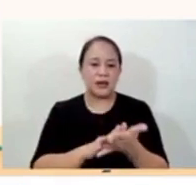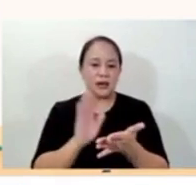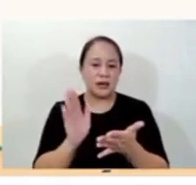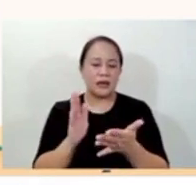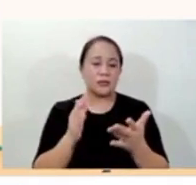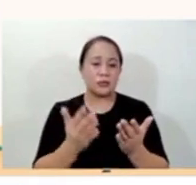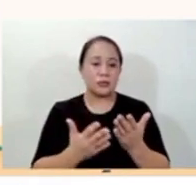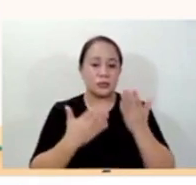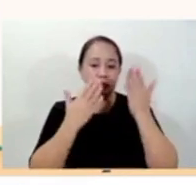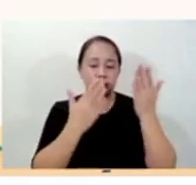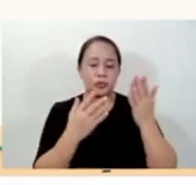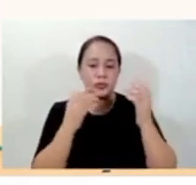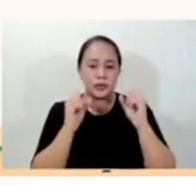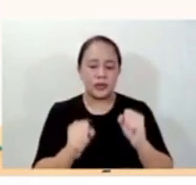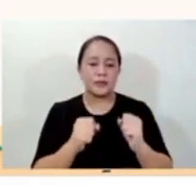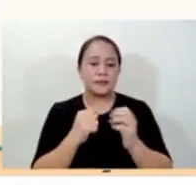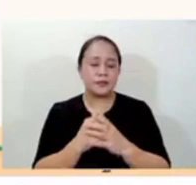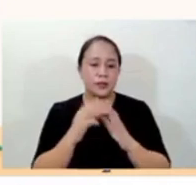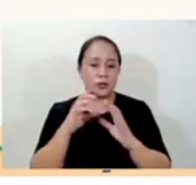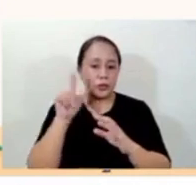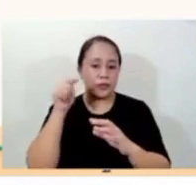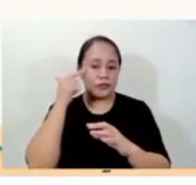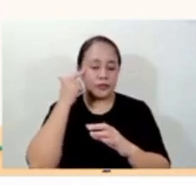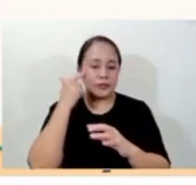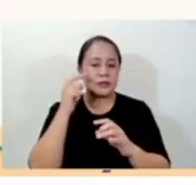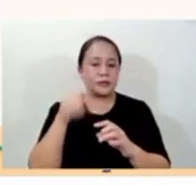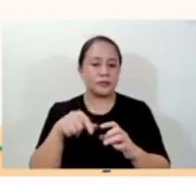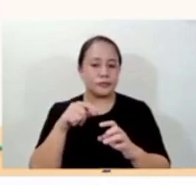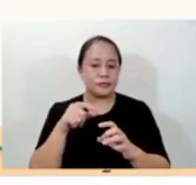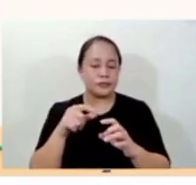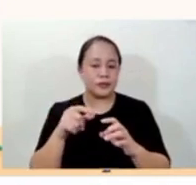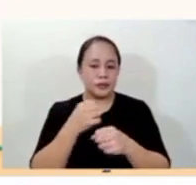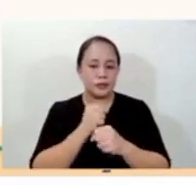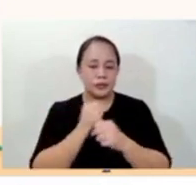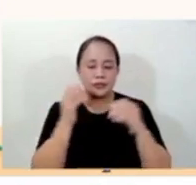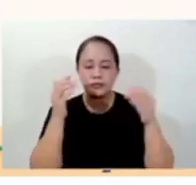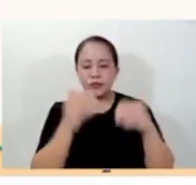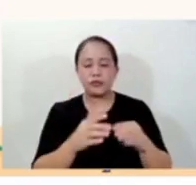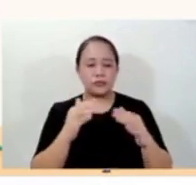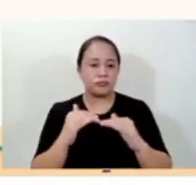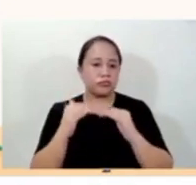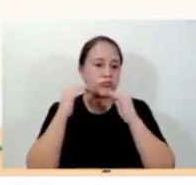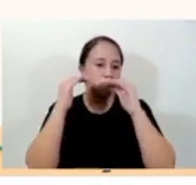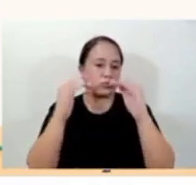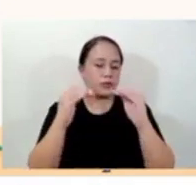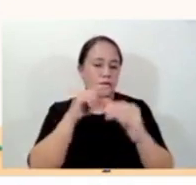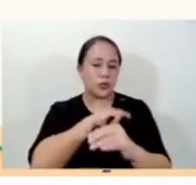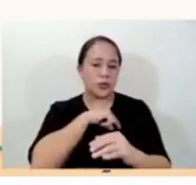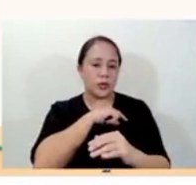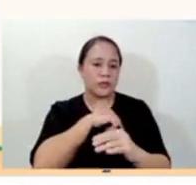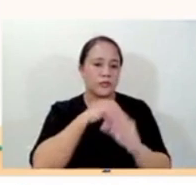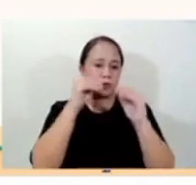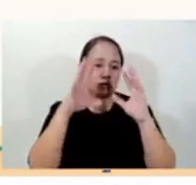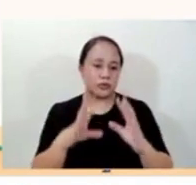across-the-board salary increase is costly. With this proposal, we can assure that the government only invests on